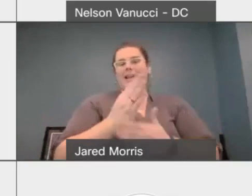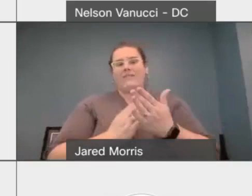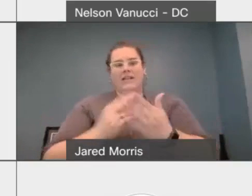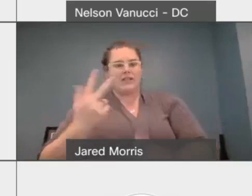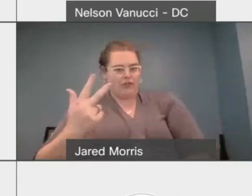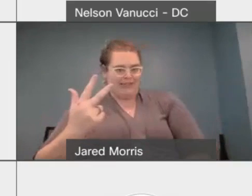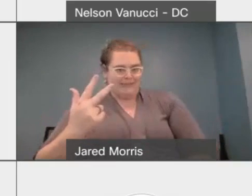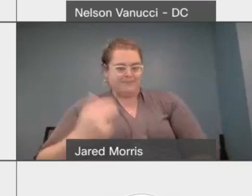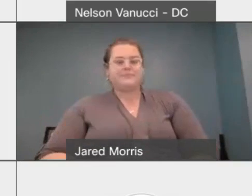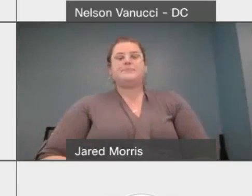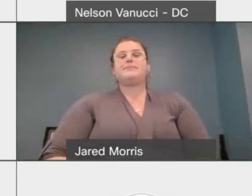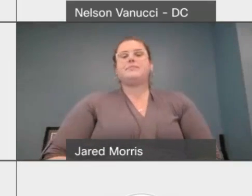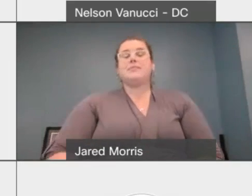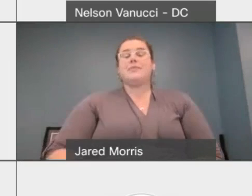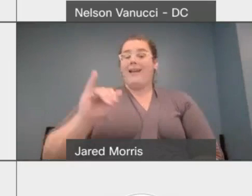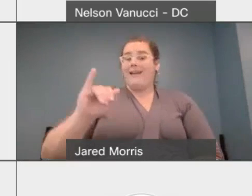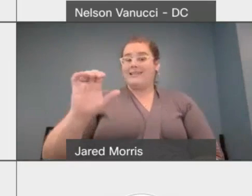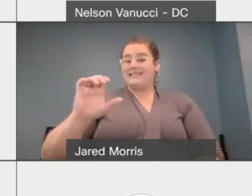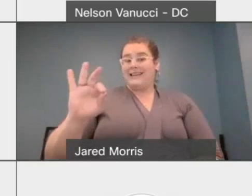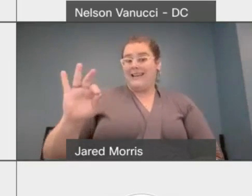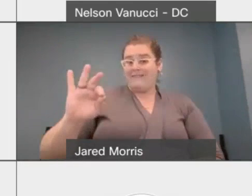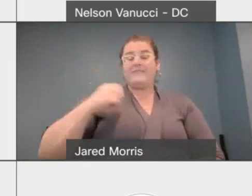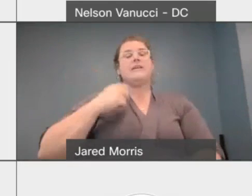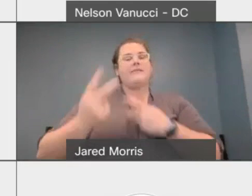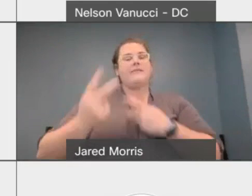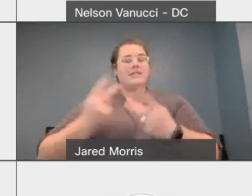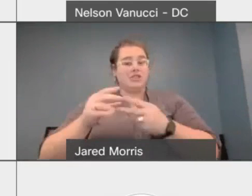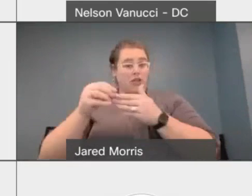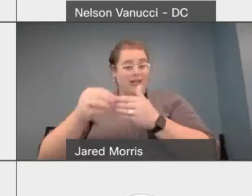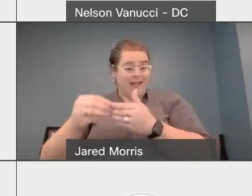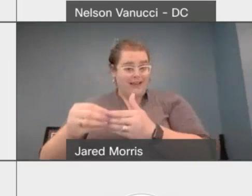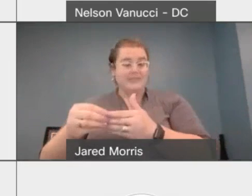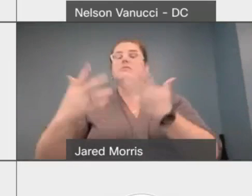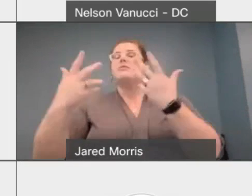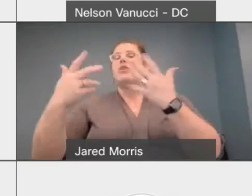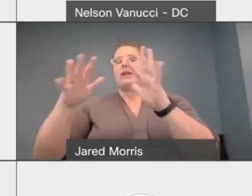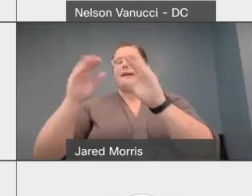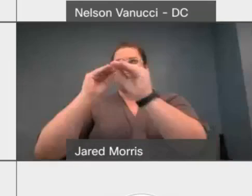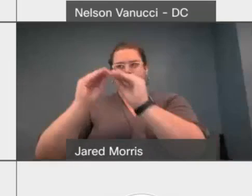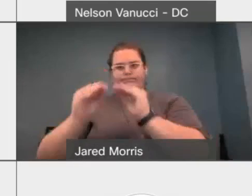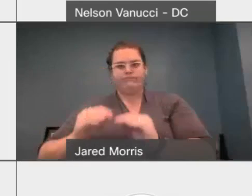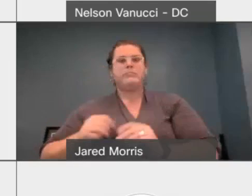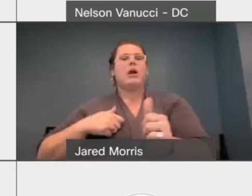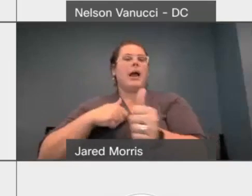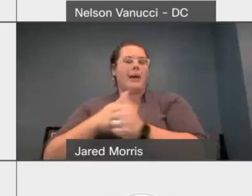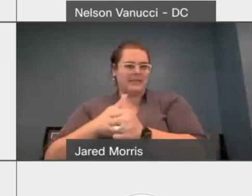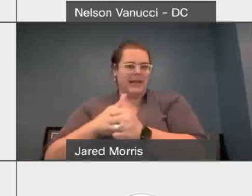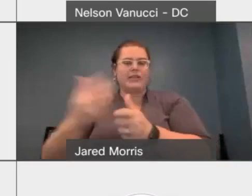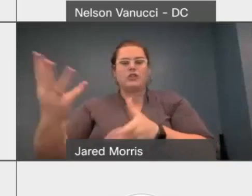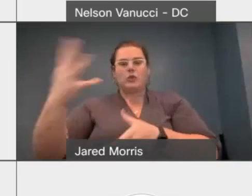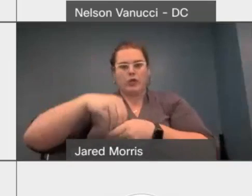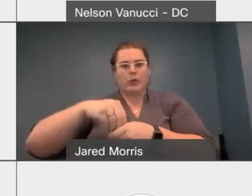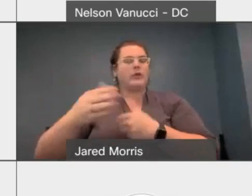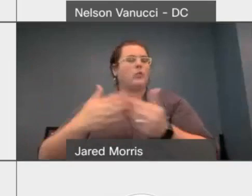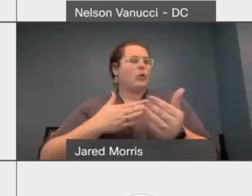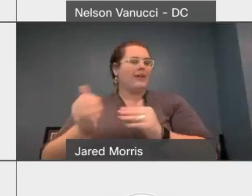ICF visitation guidance was updated with clarification language to include what needs to be recorded for